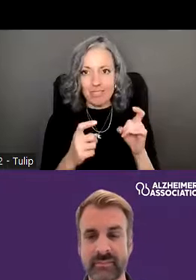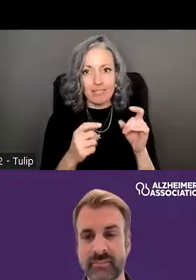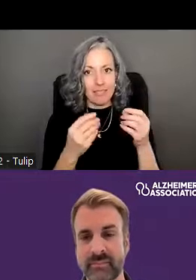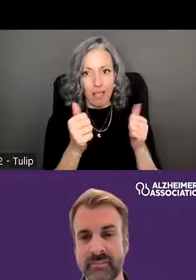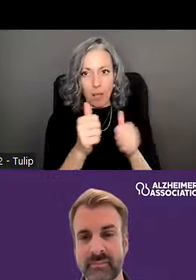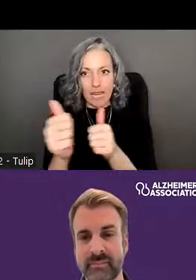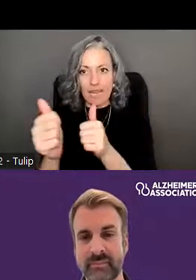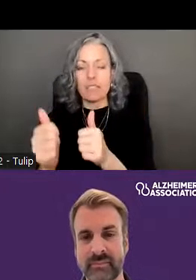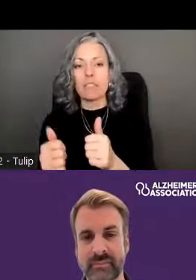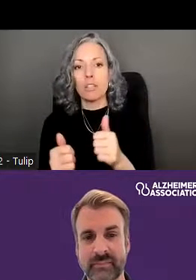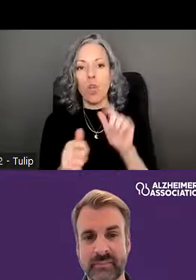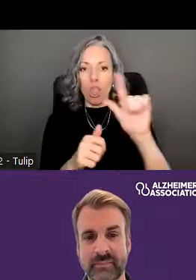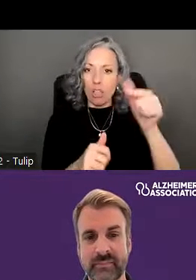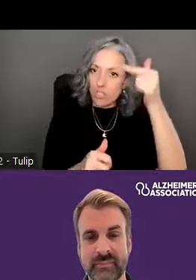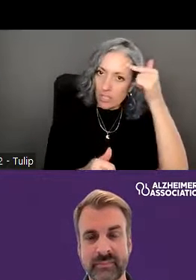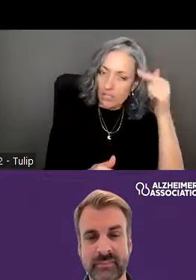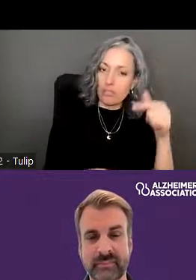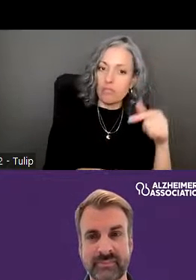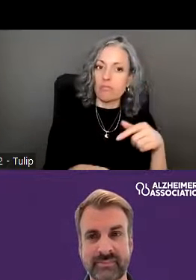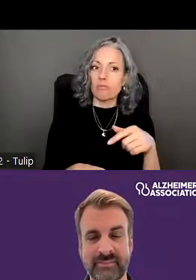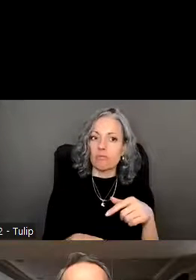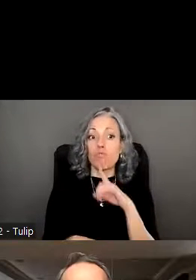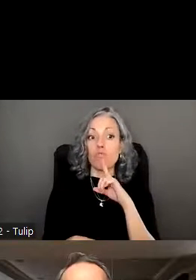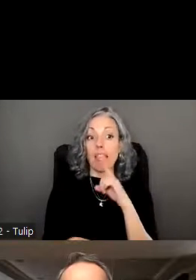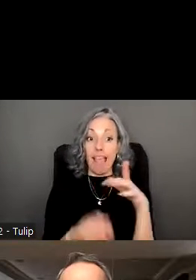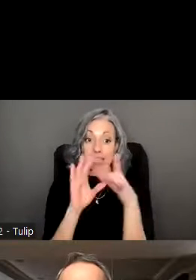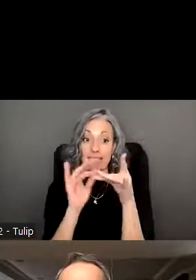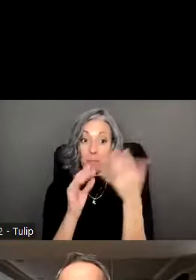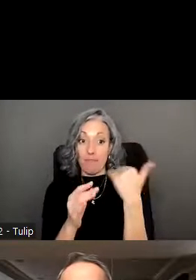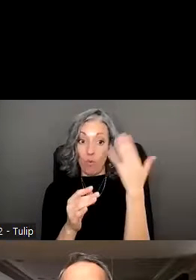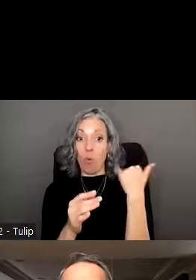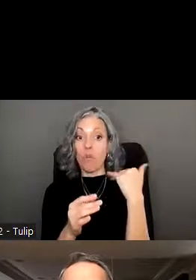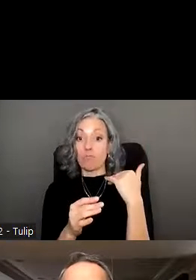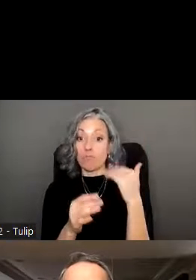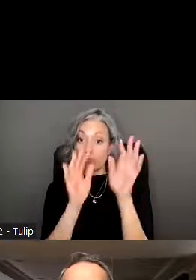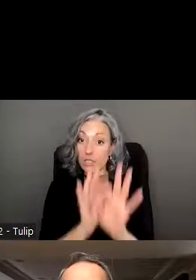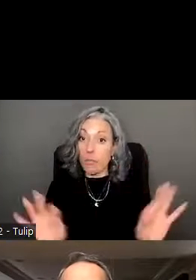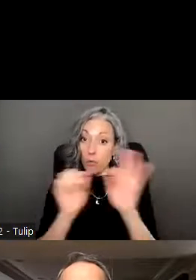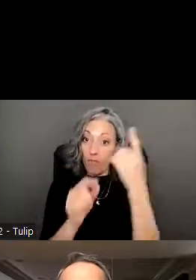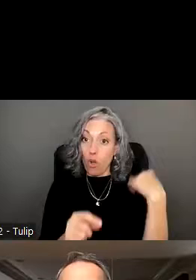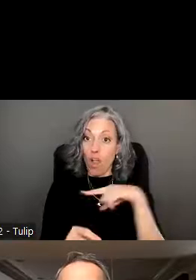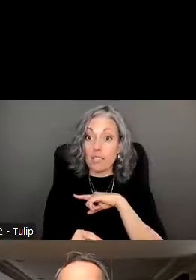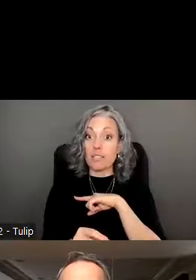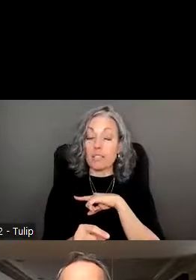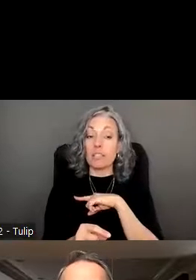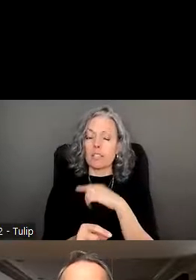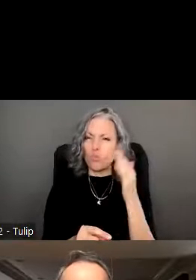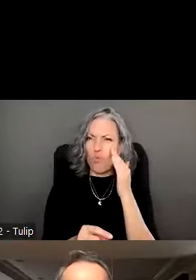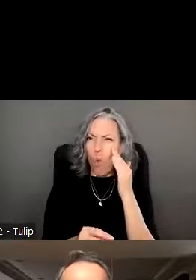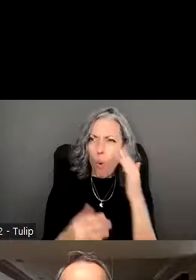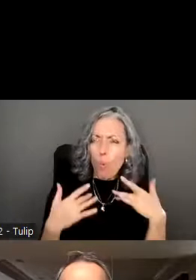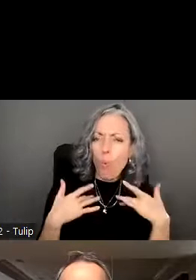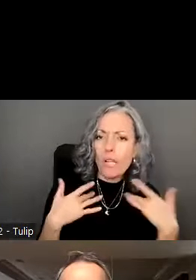on legislation. And as I mentioned before, it's indeed very important for us to keep apprised of what's going on.